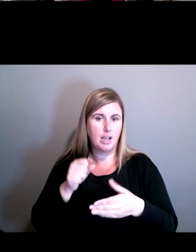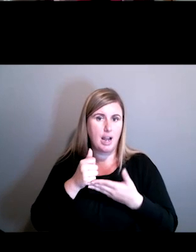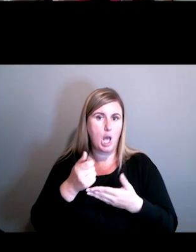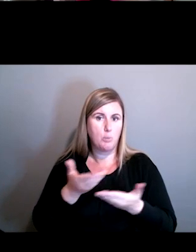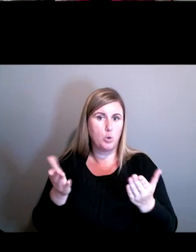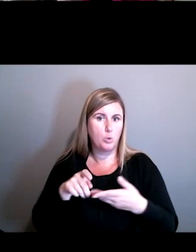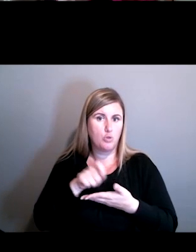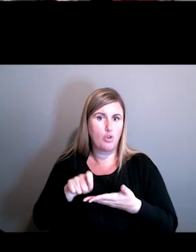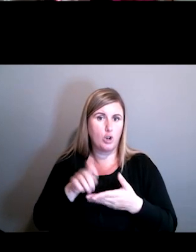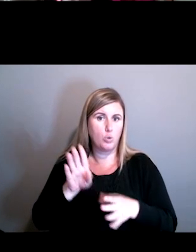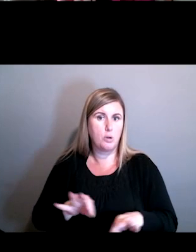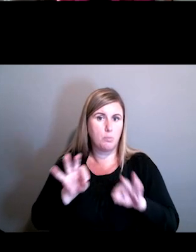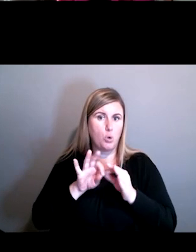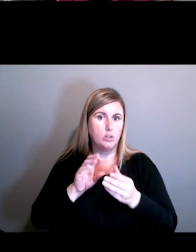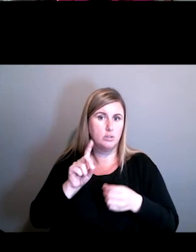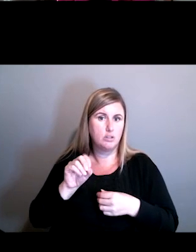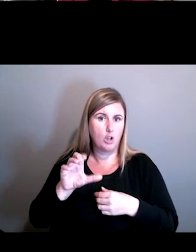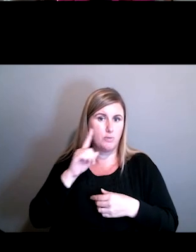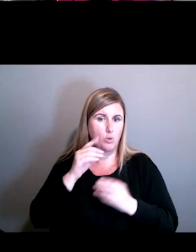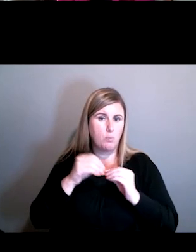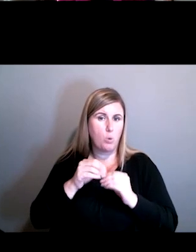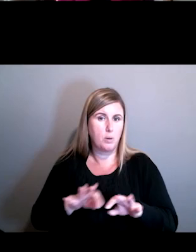more important students.